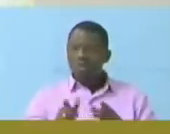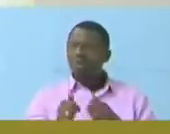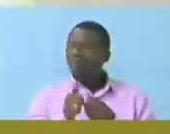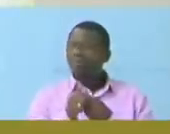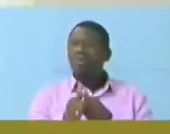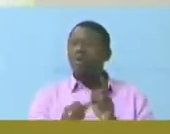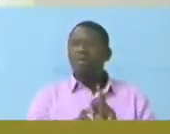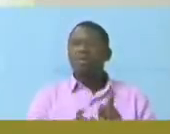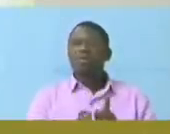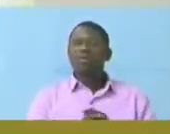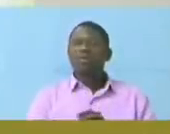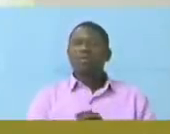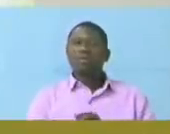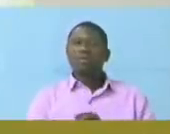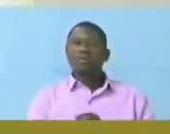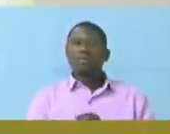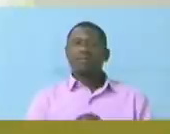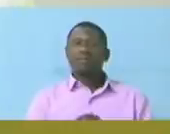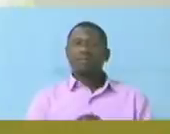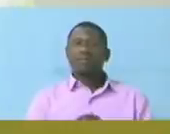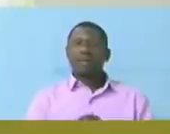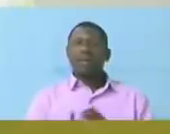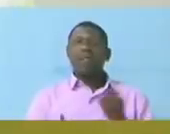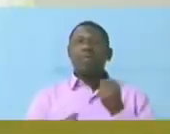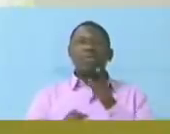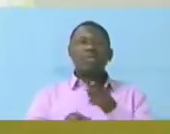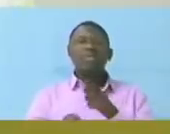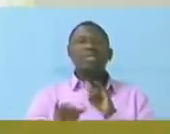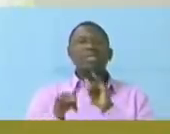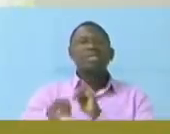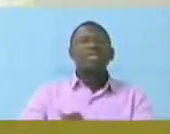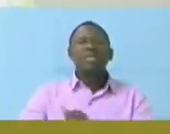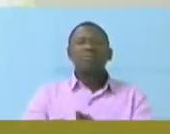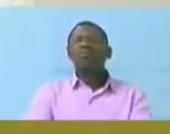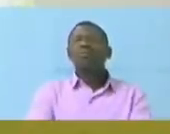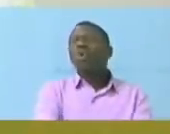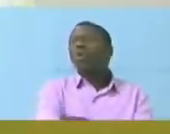In excess of the statutorily allowed limit. Yes,